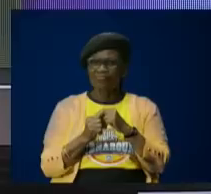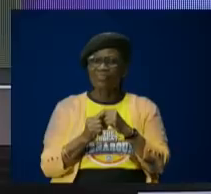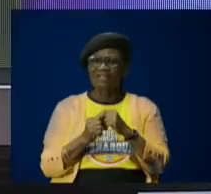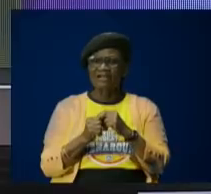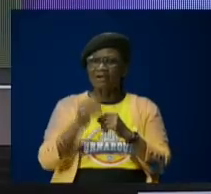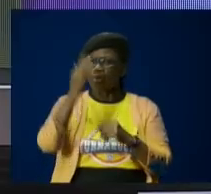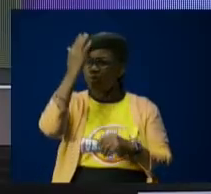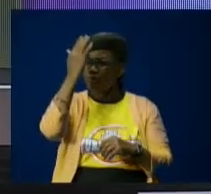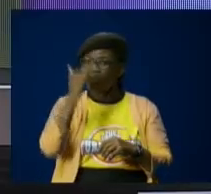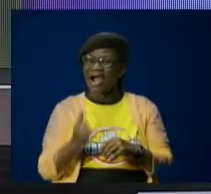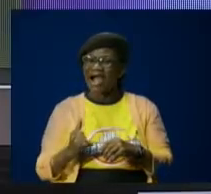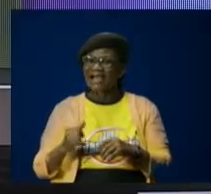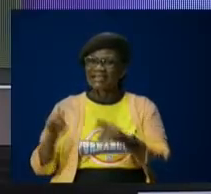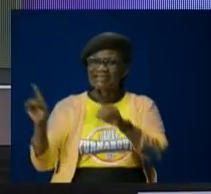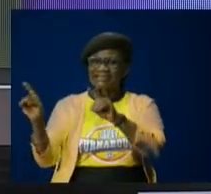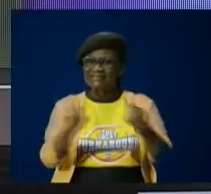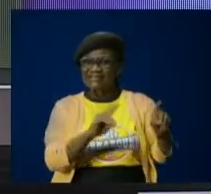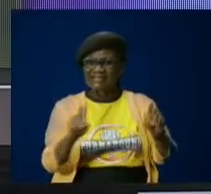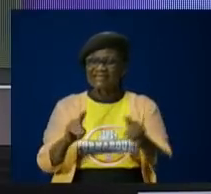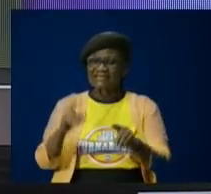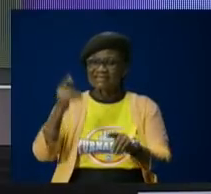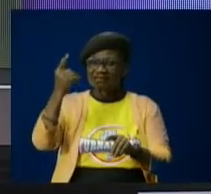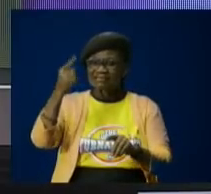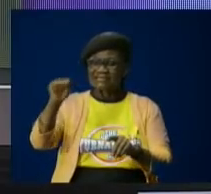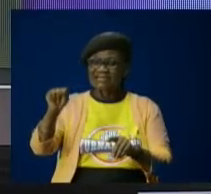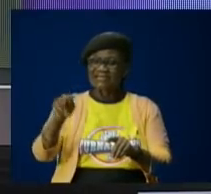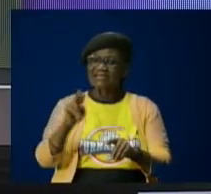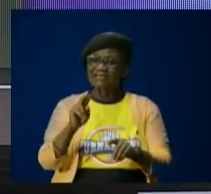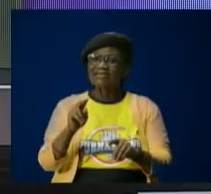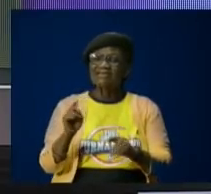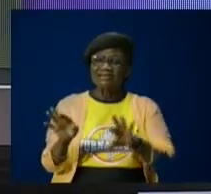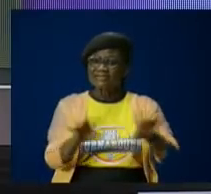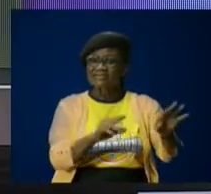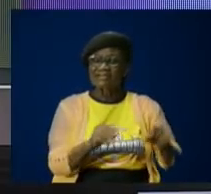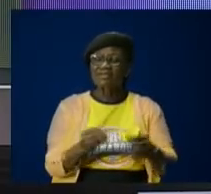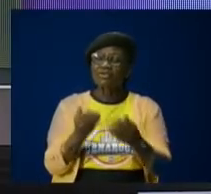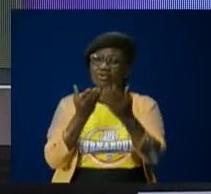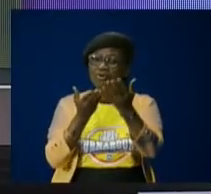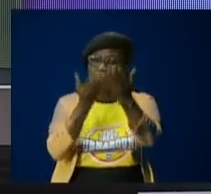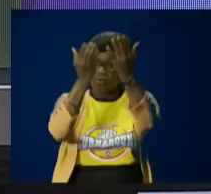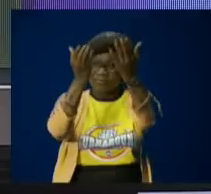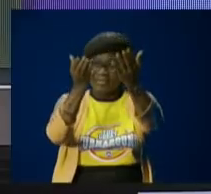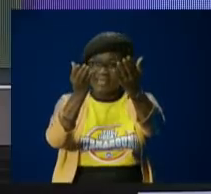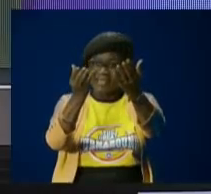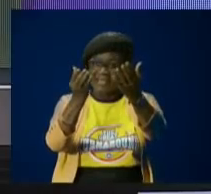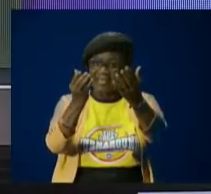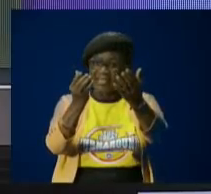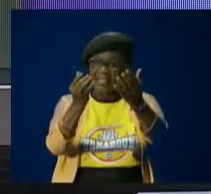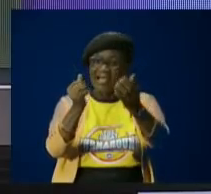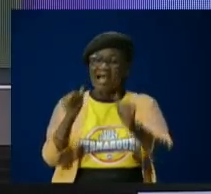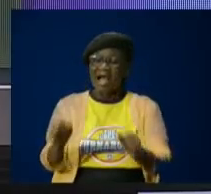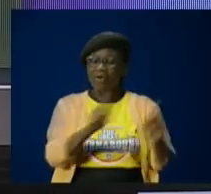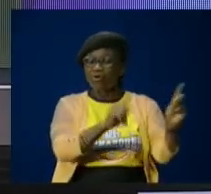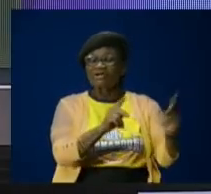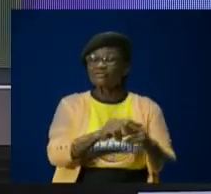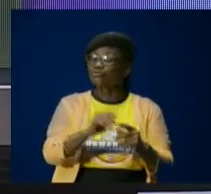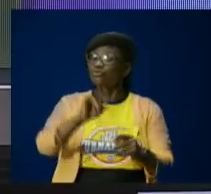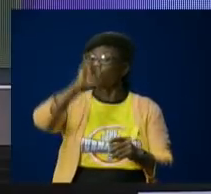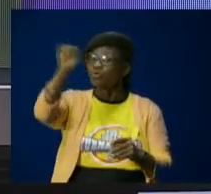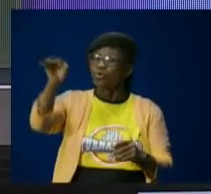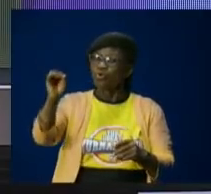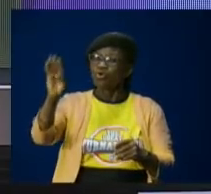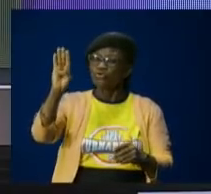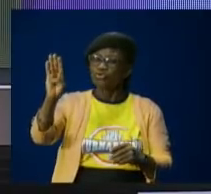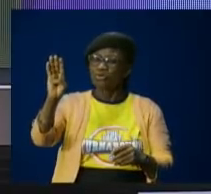Why did the sea obey? Because according to Job chapter 38, from verse 8